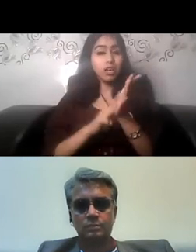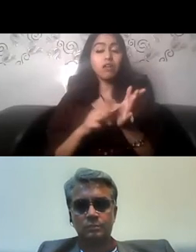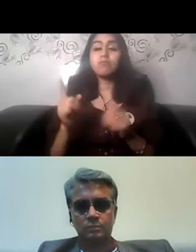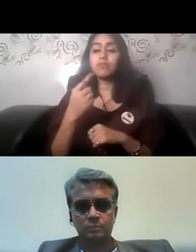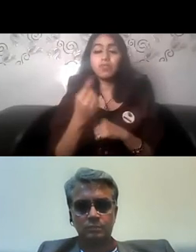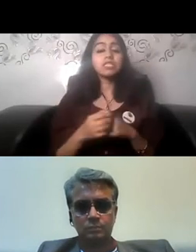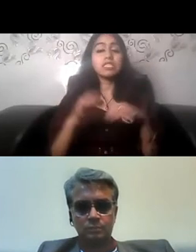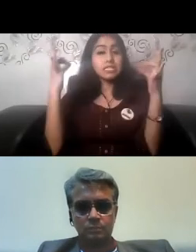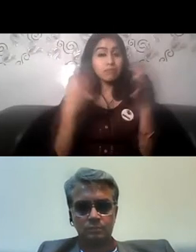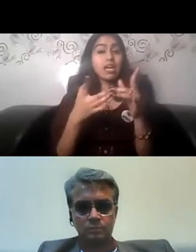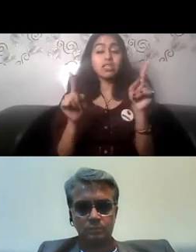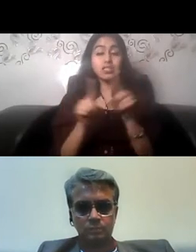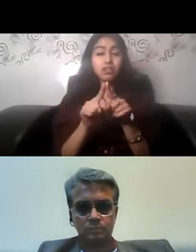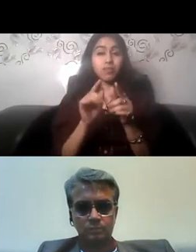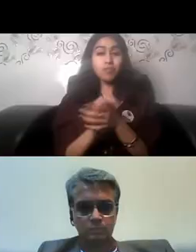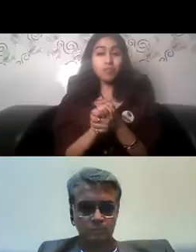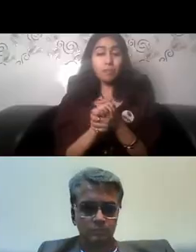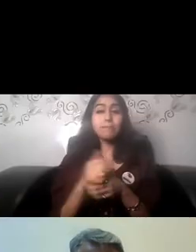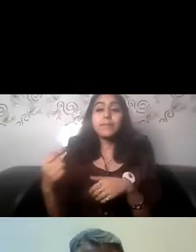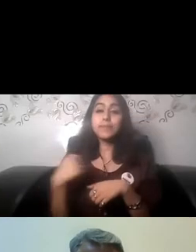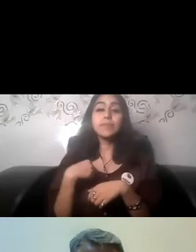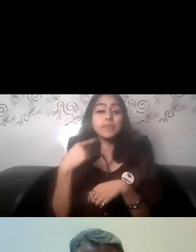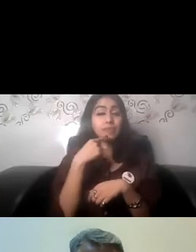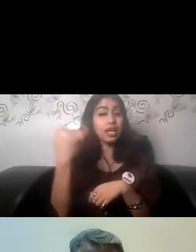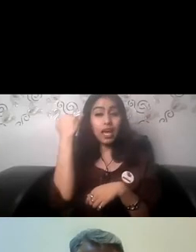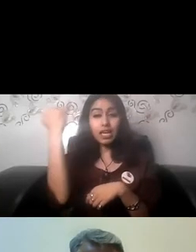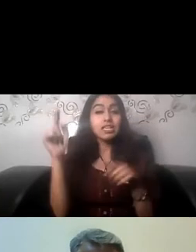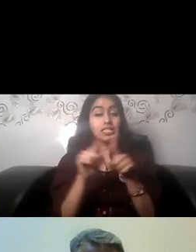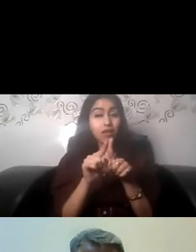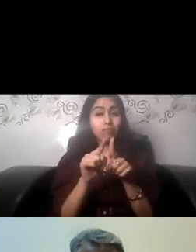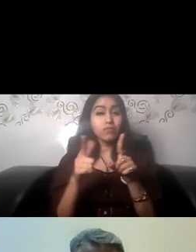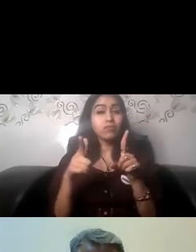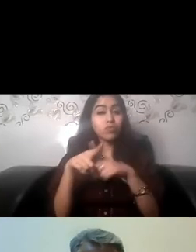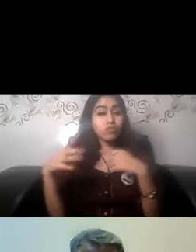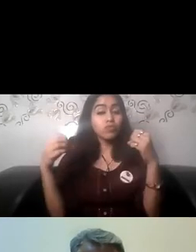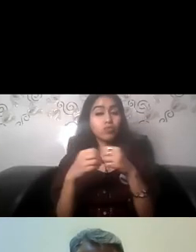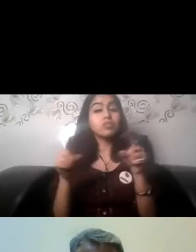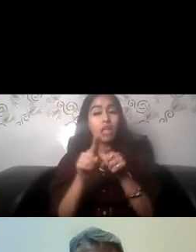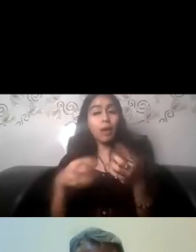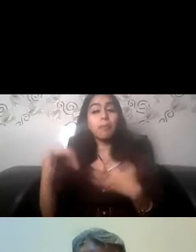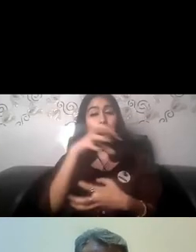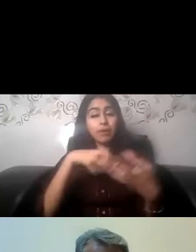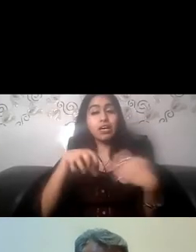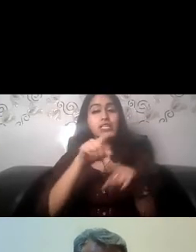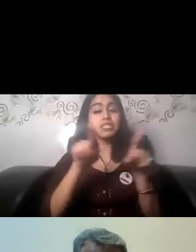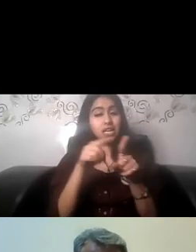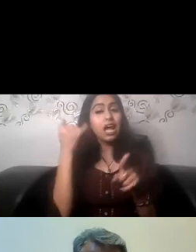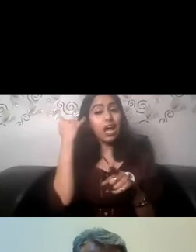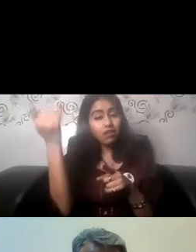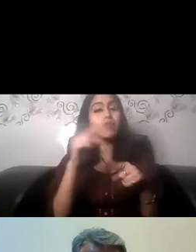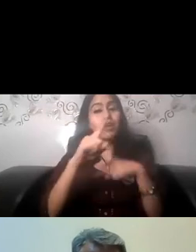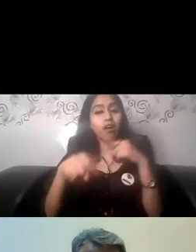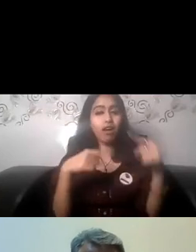them differently, it's not that. The idea of bringing them to jobs is to mix with the normal people. That's the whole idea about